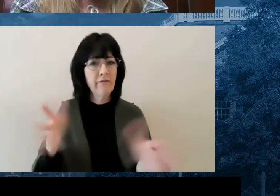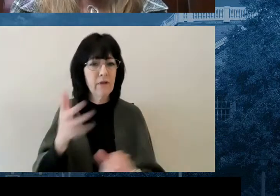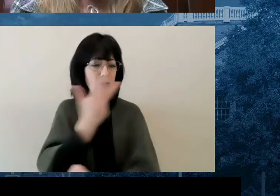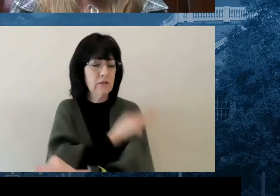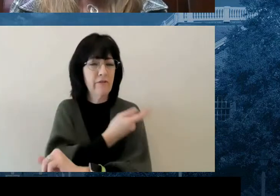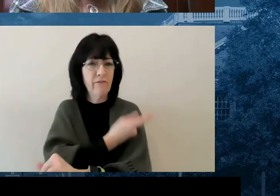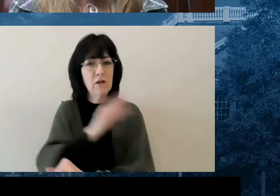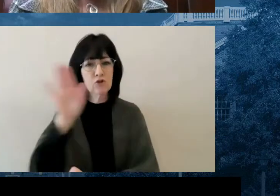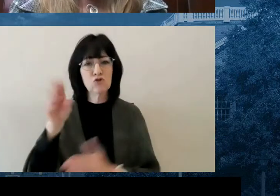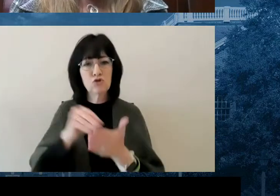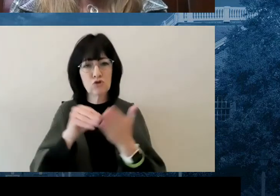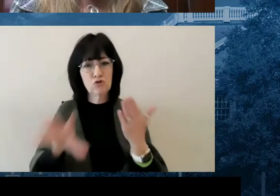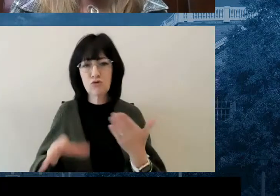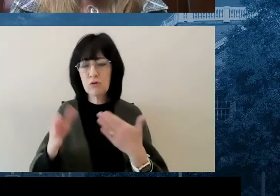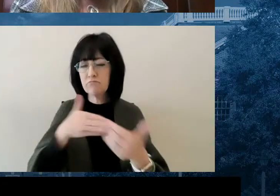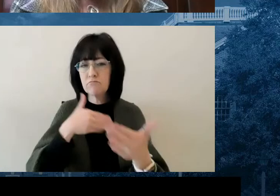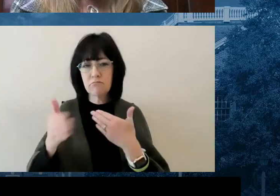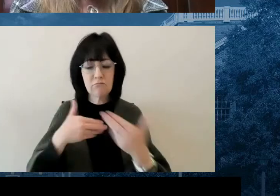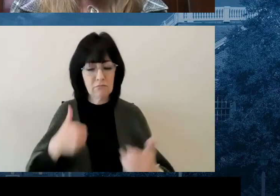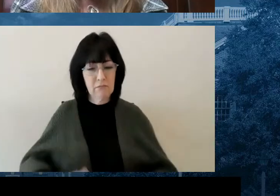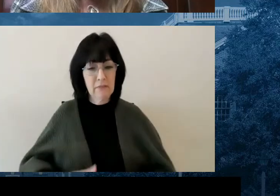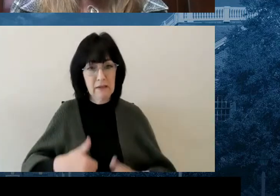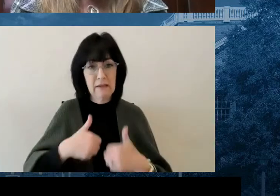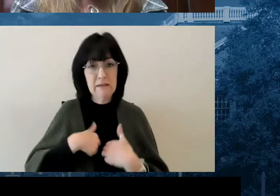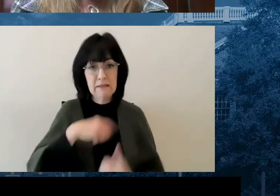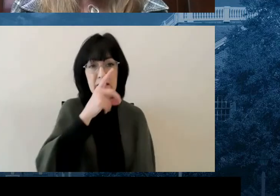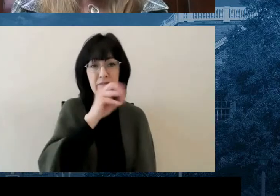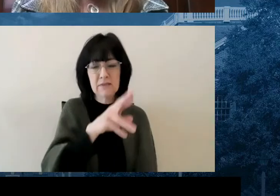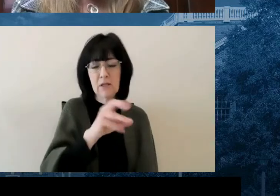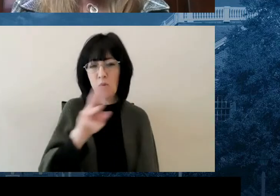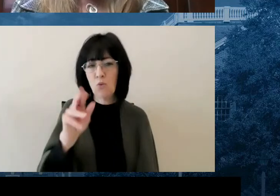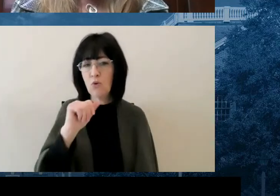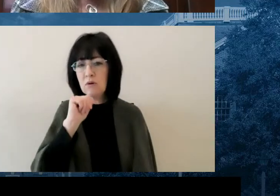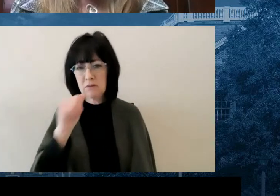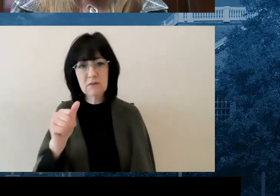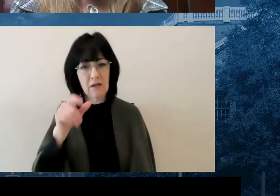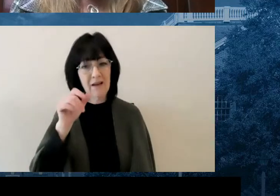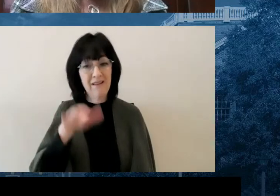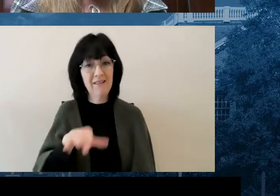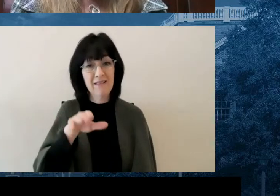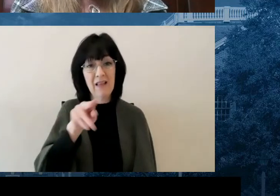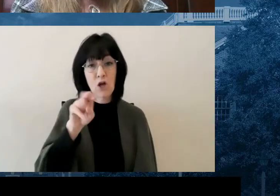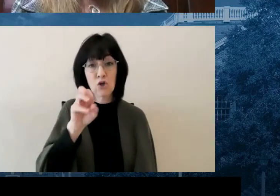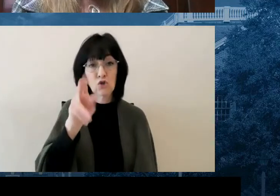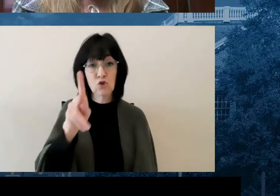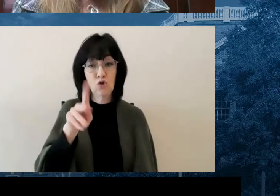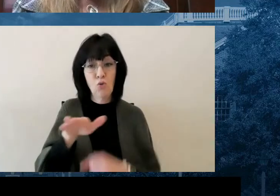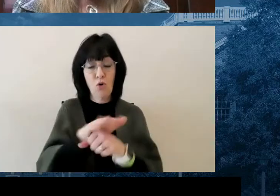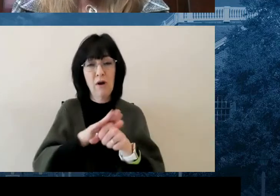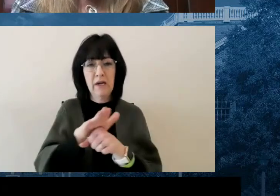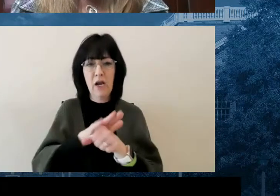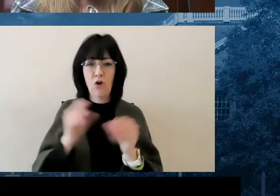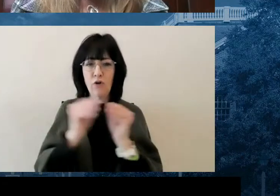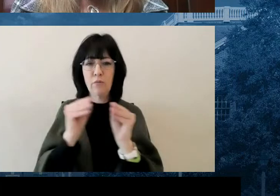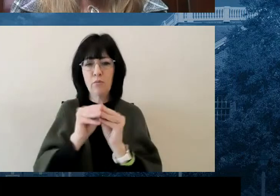those communities in central Kent County and Dover and in Newark area safer for all of us.